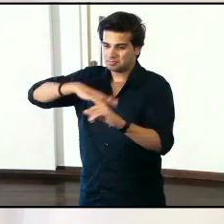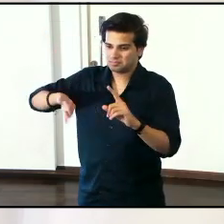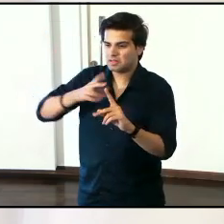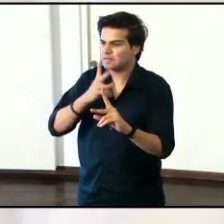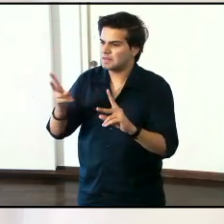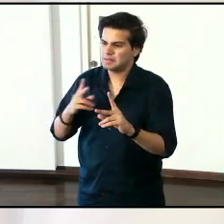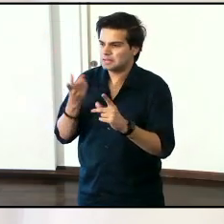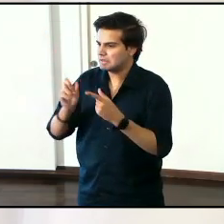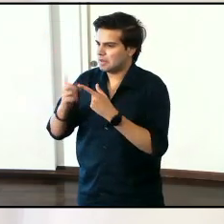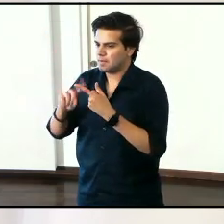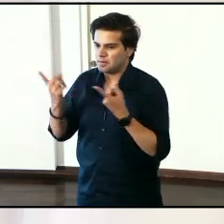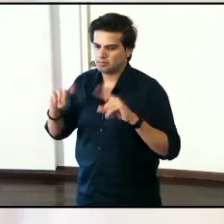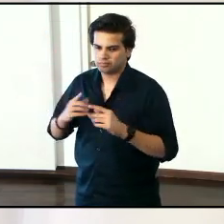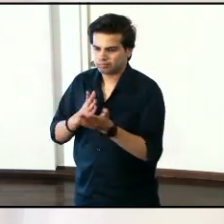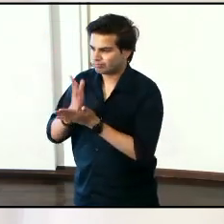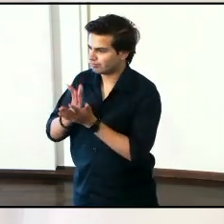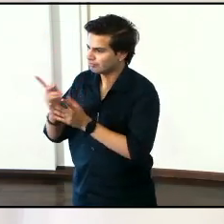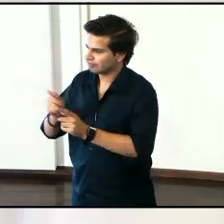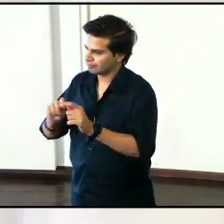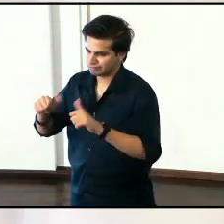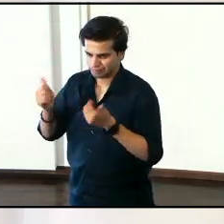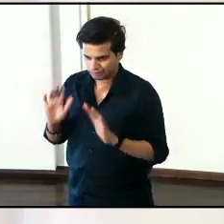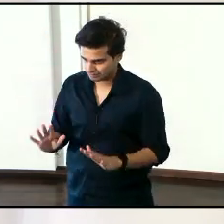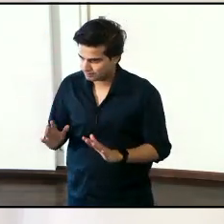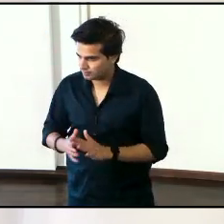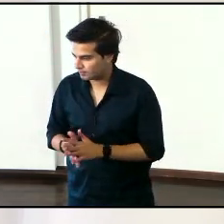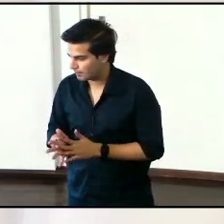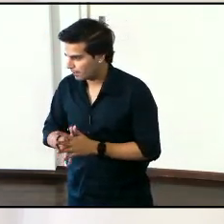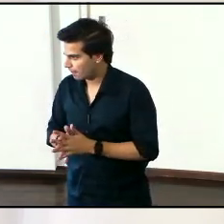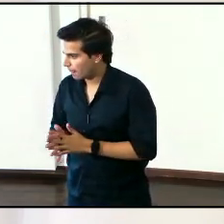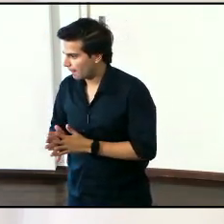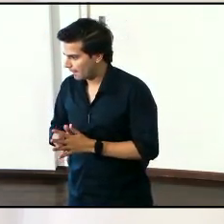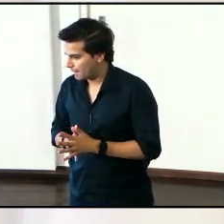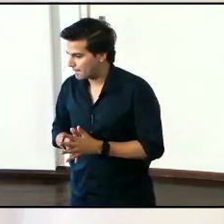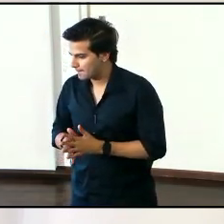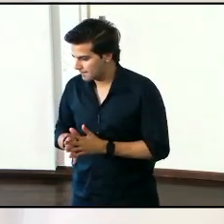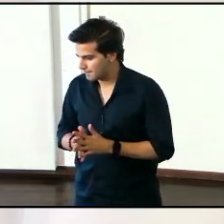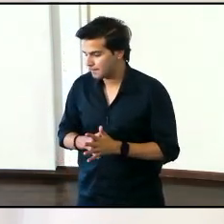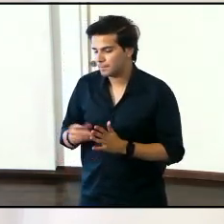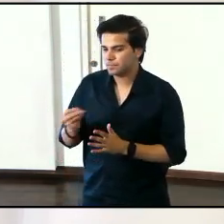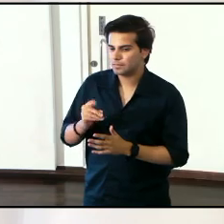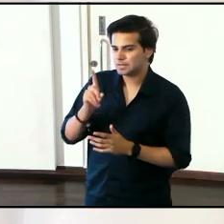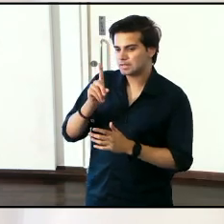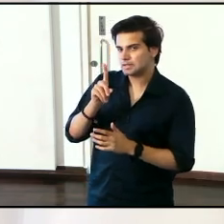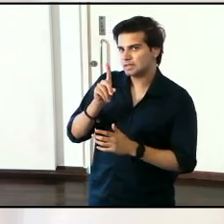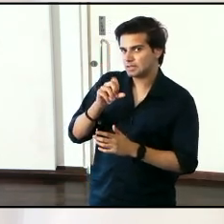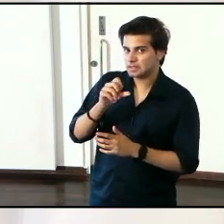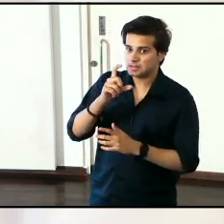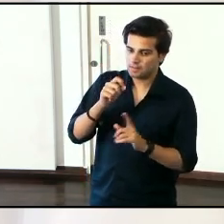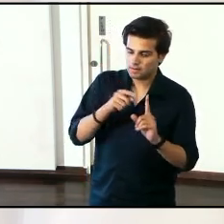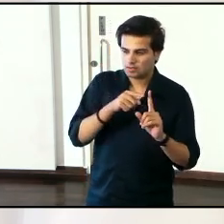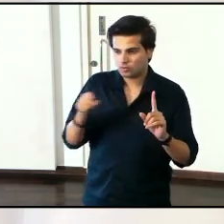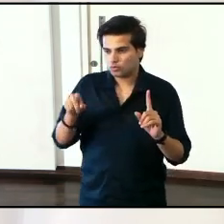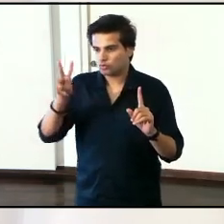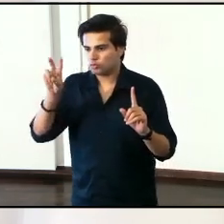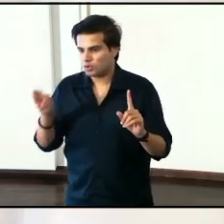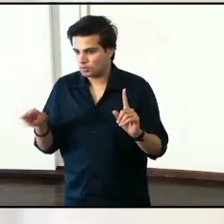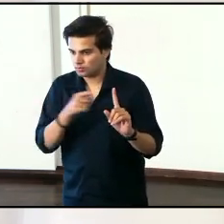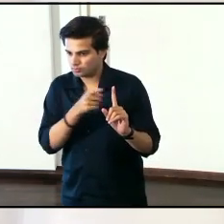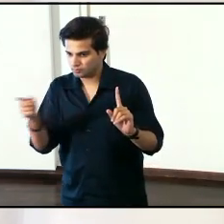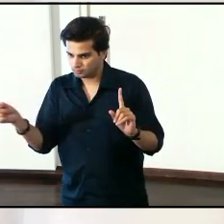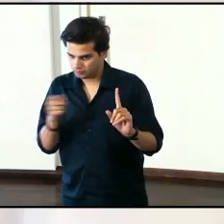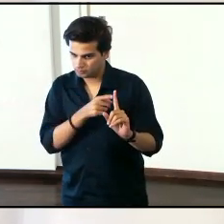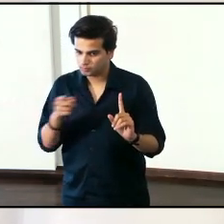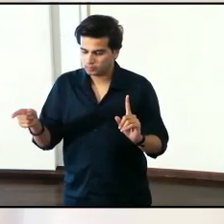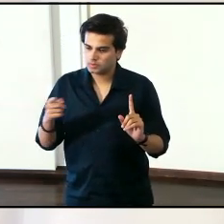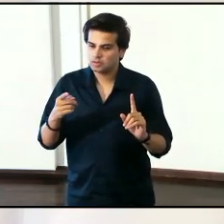all of that. So there is, between the 70s to the 2000s, because of a combination of different kind